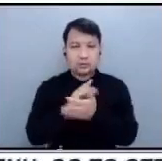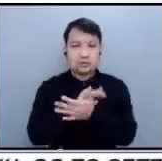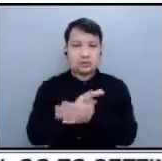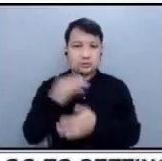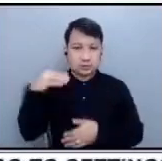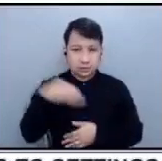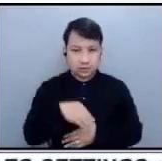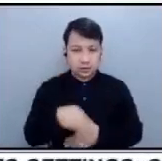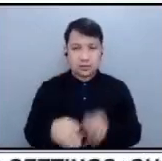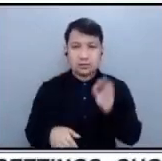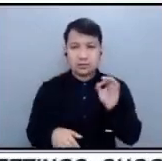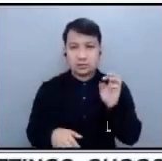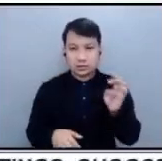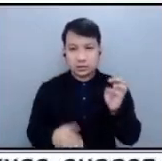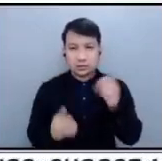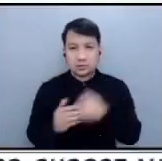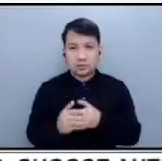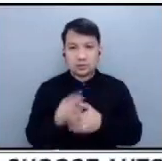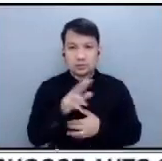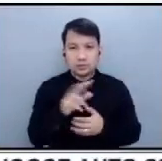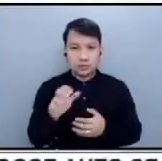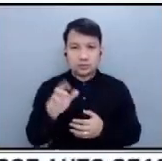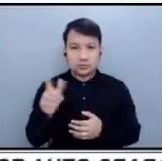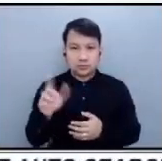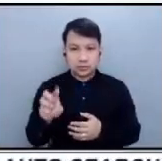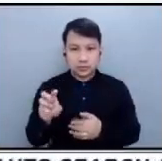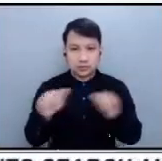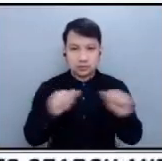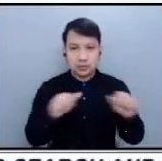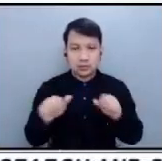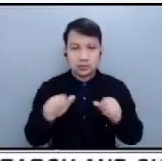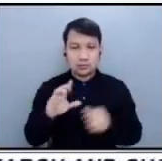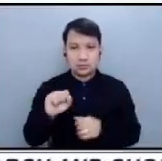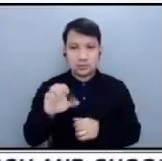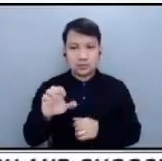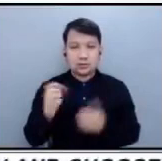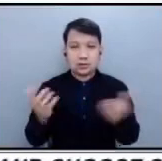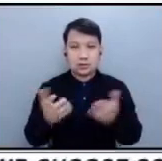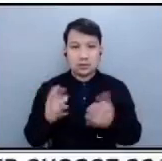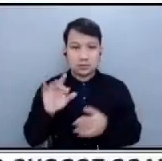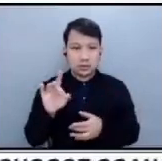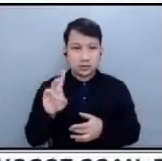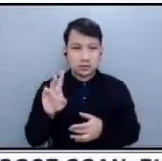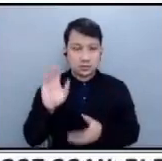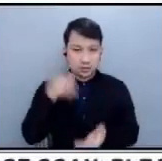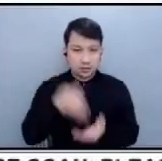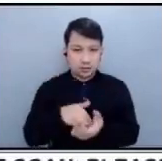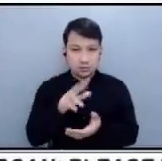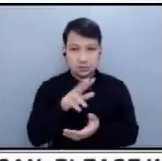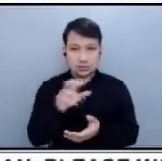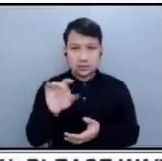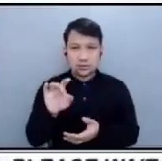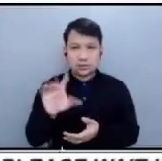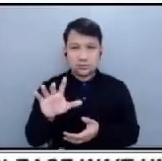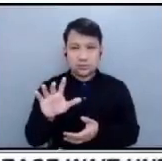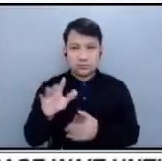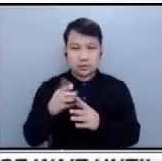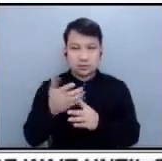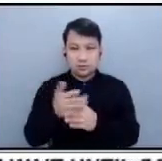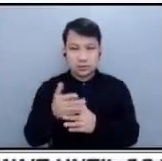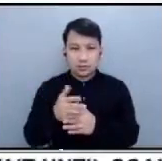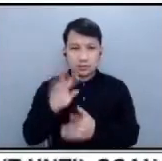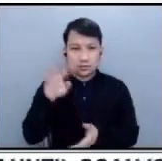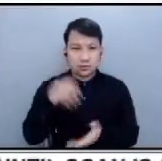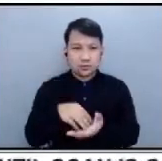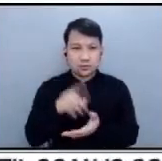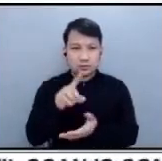ninety six thousand three hundred twenty six and active cases eighty seven thousand three hundred eighty five mile four thousand one hundred